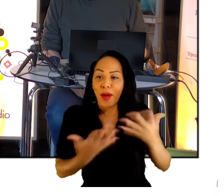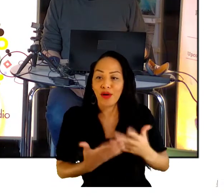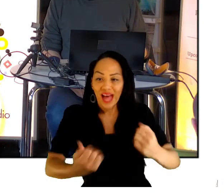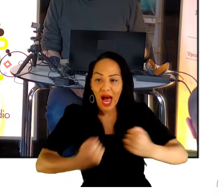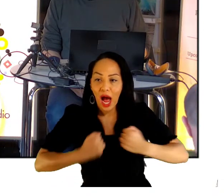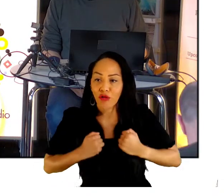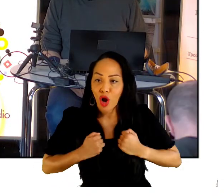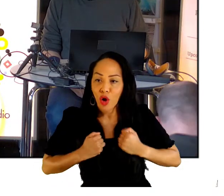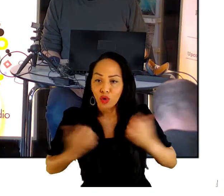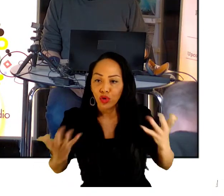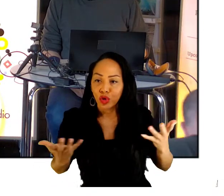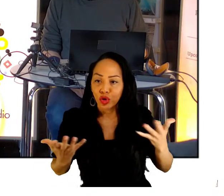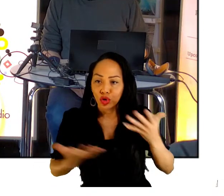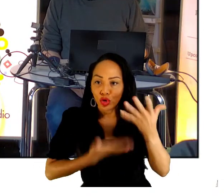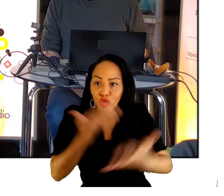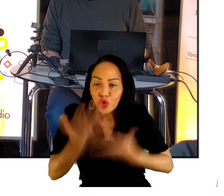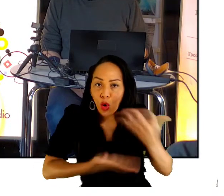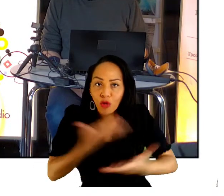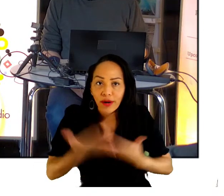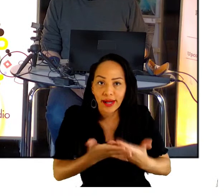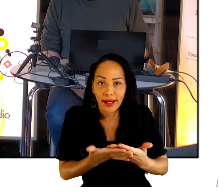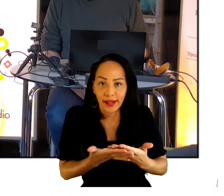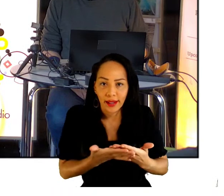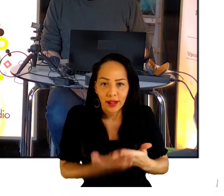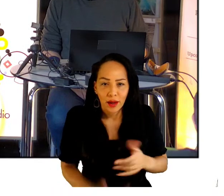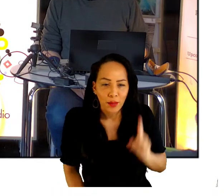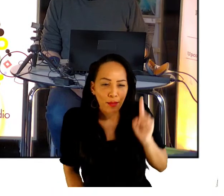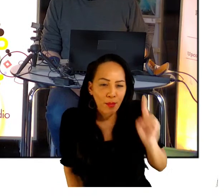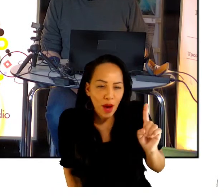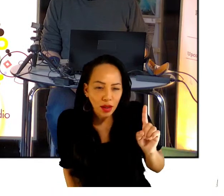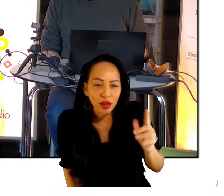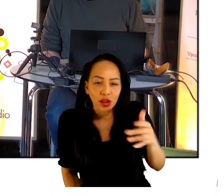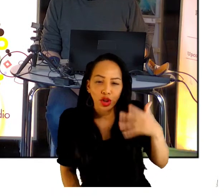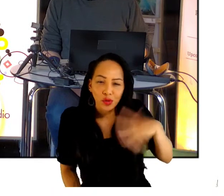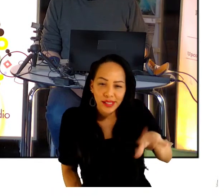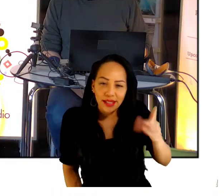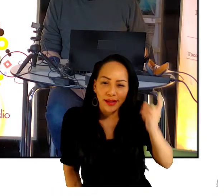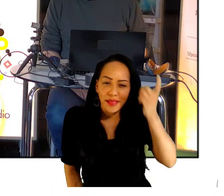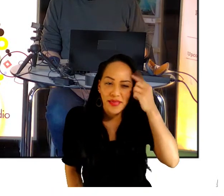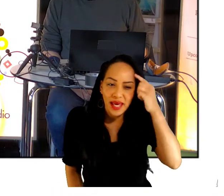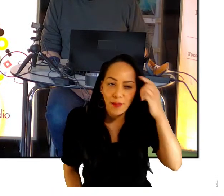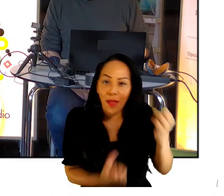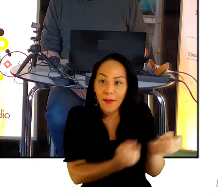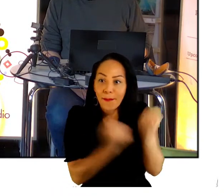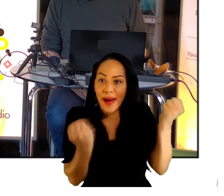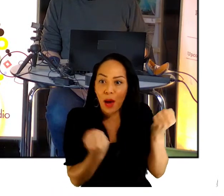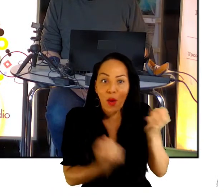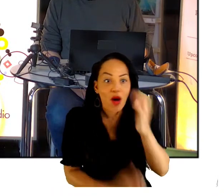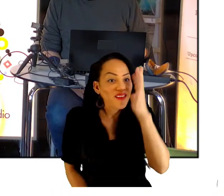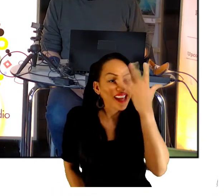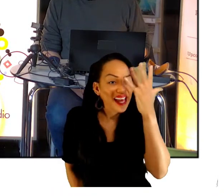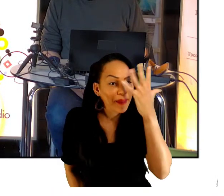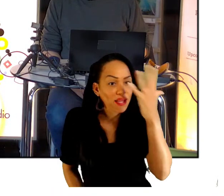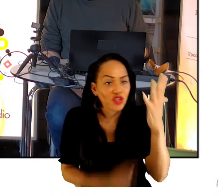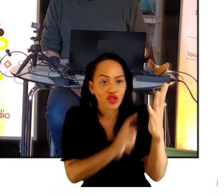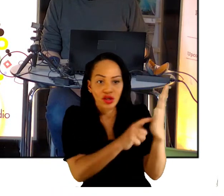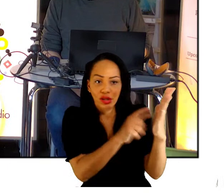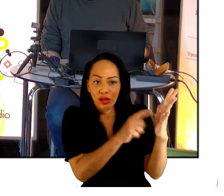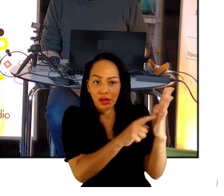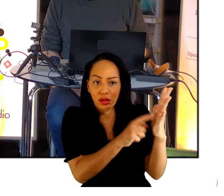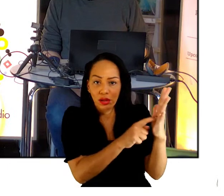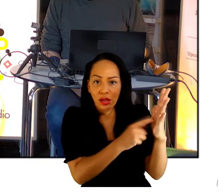that later, but with that comes the power of the image to recreate the representation of yourself, which is a very